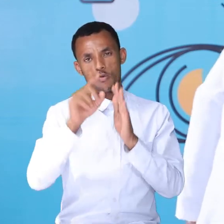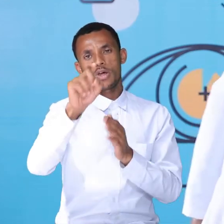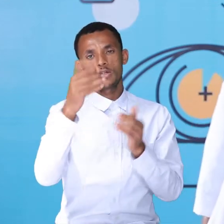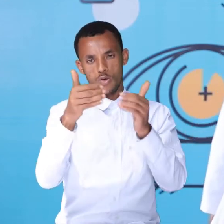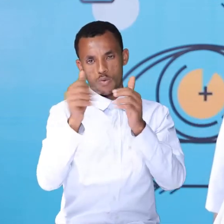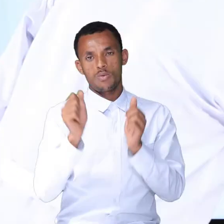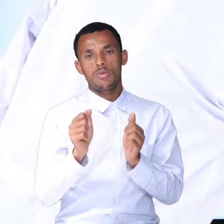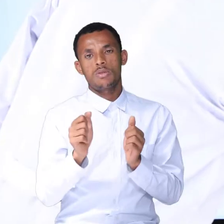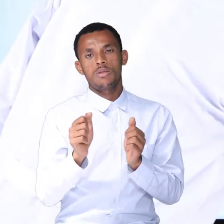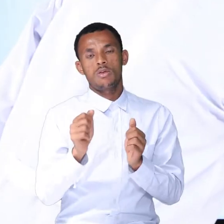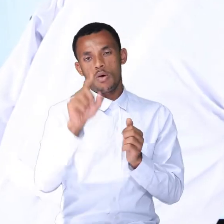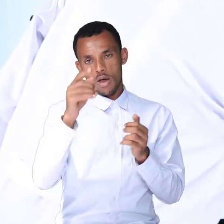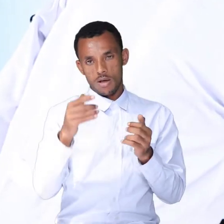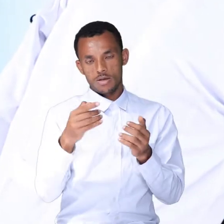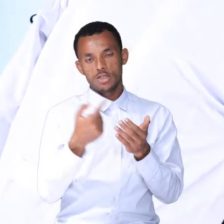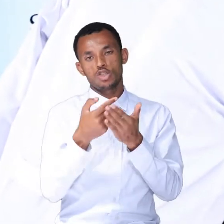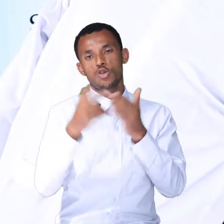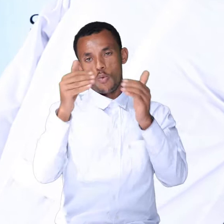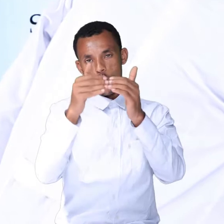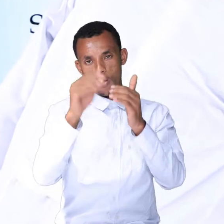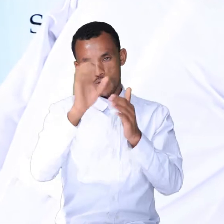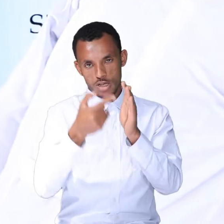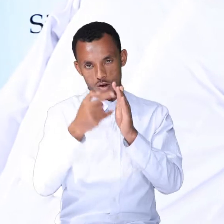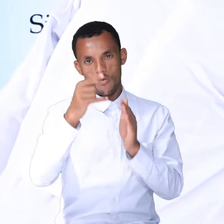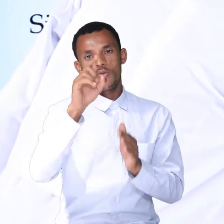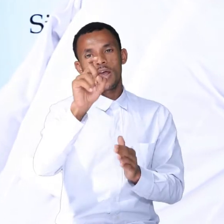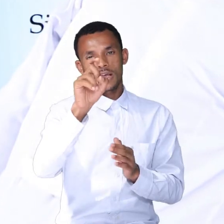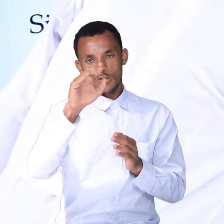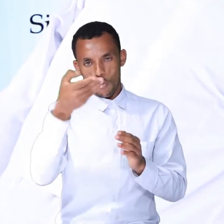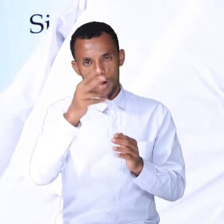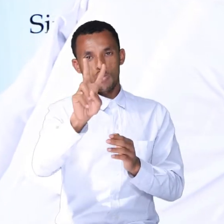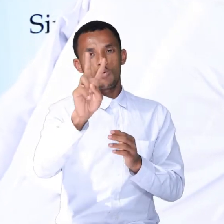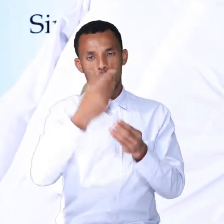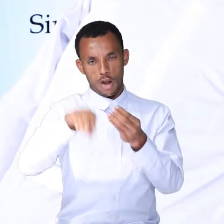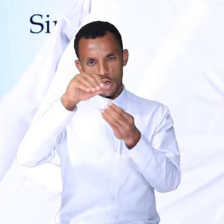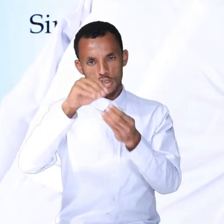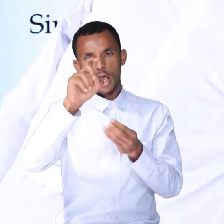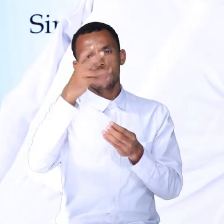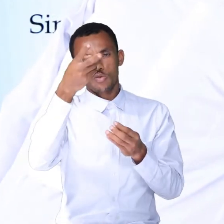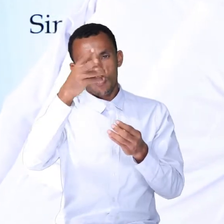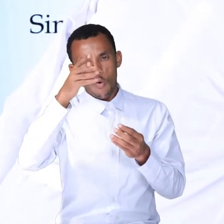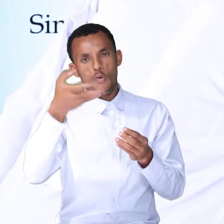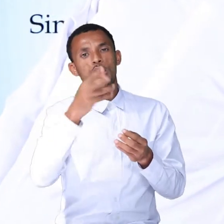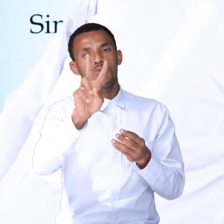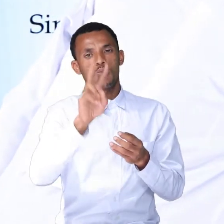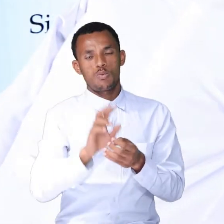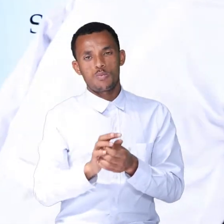to, you have to be equal to cosine of x over 2 plus x over 2 again it will be.